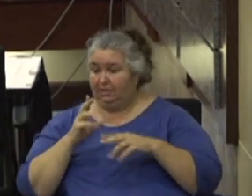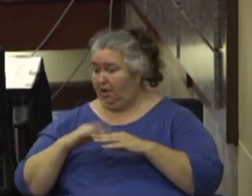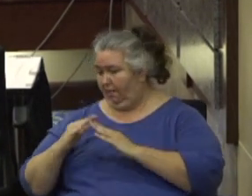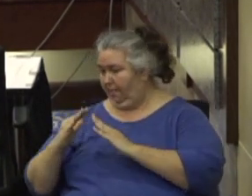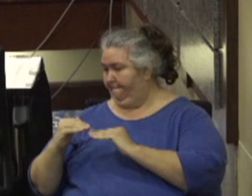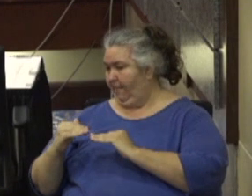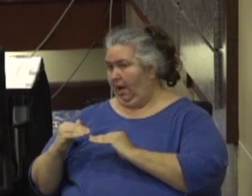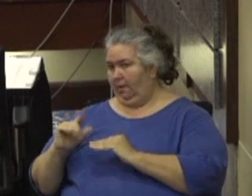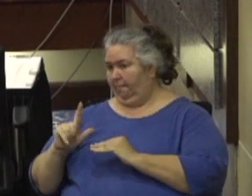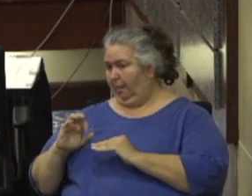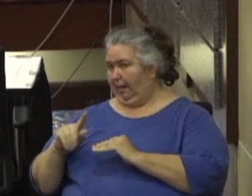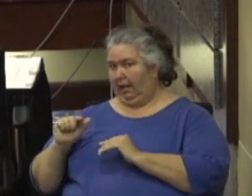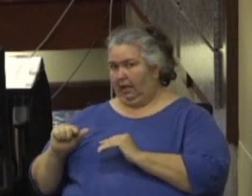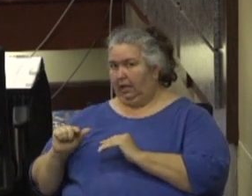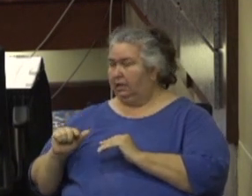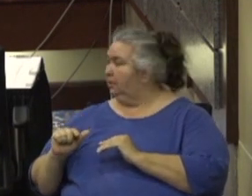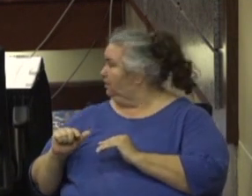link,